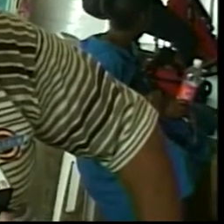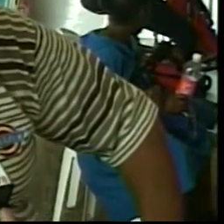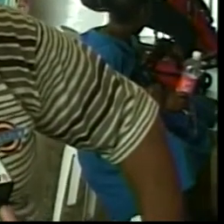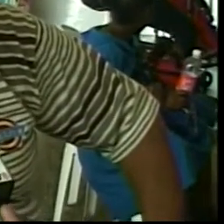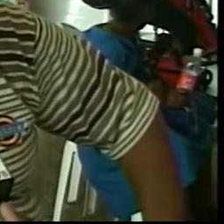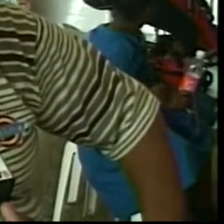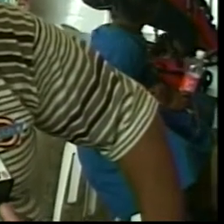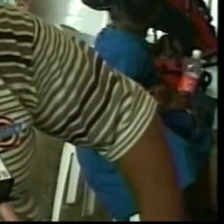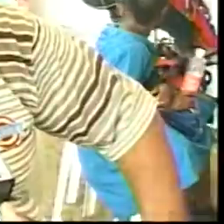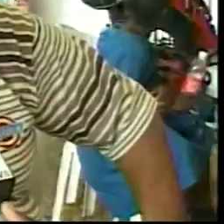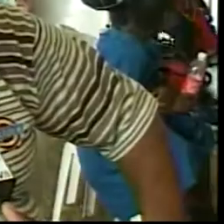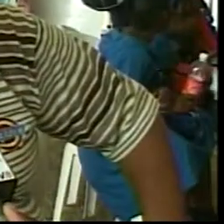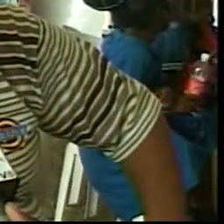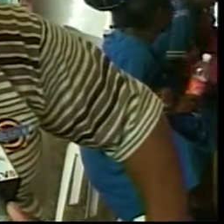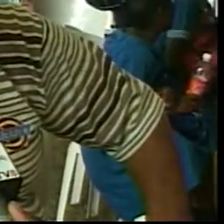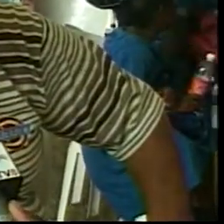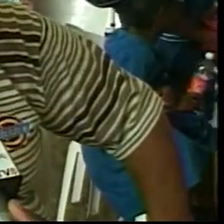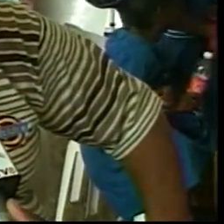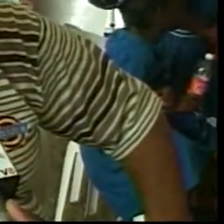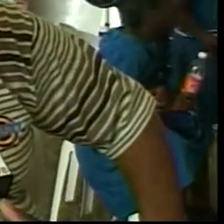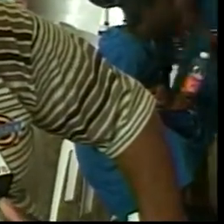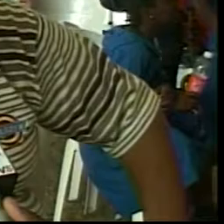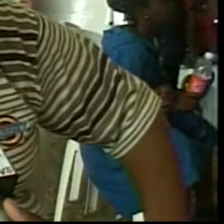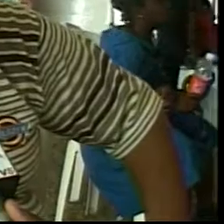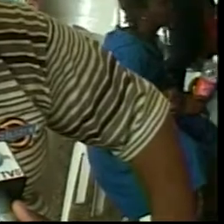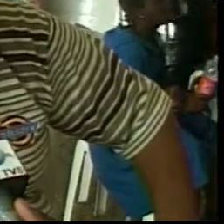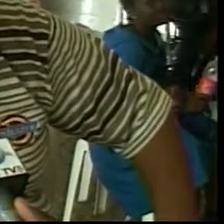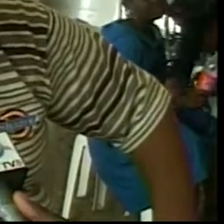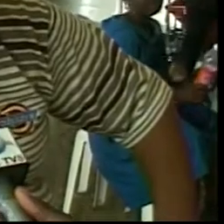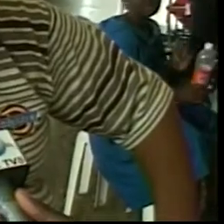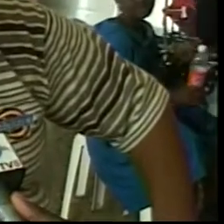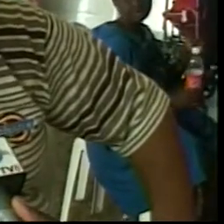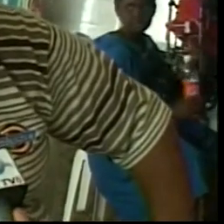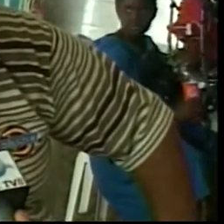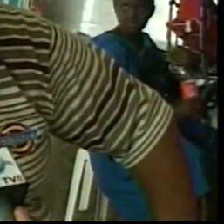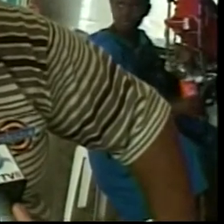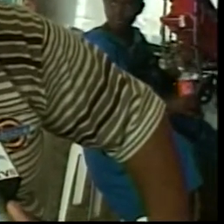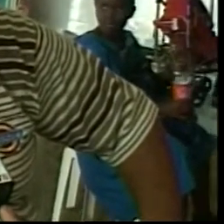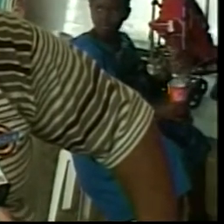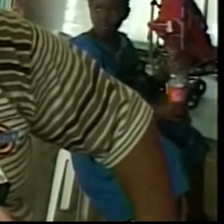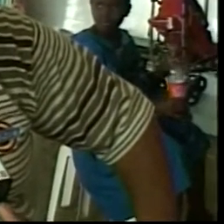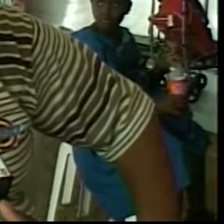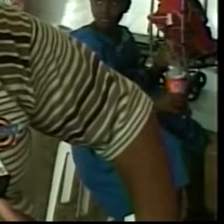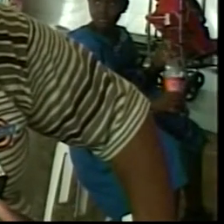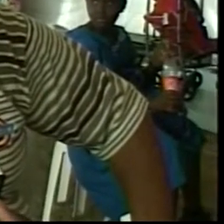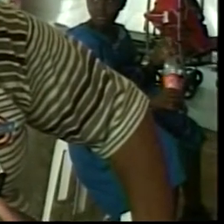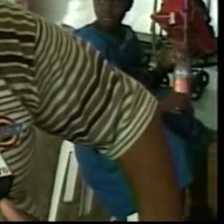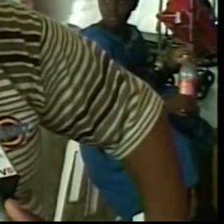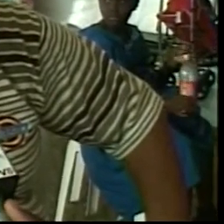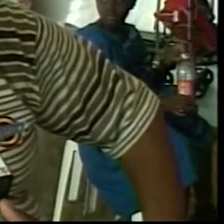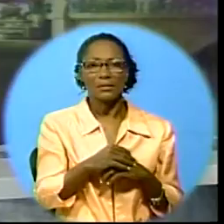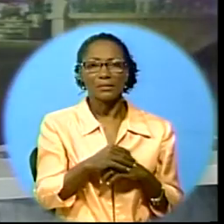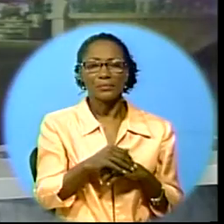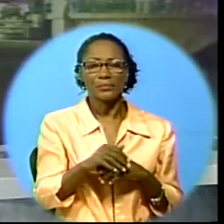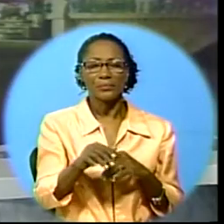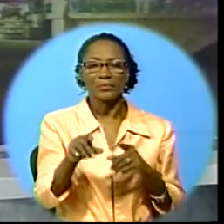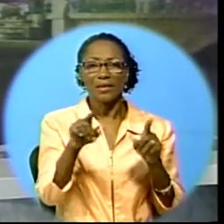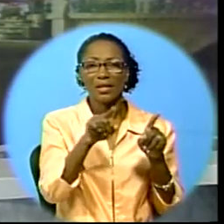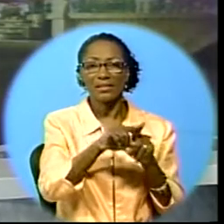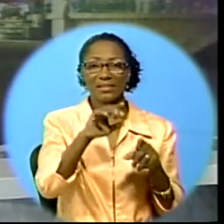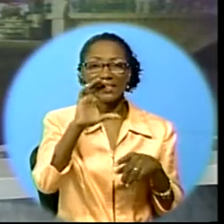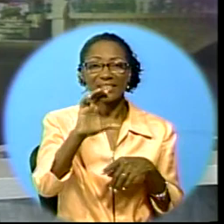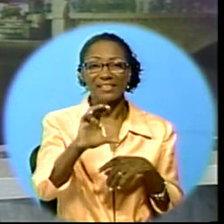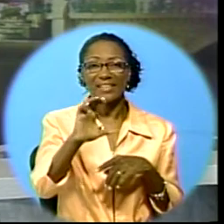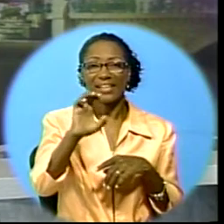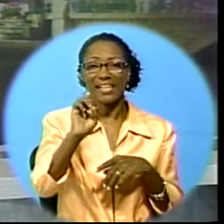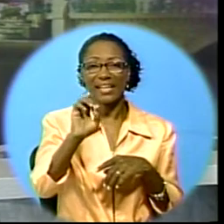eggs. And if we don't supply them in a proper manner, they would not want from us any longer. Meanwhile,